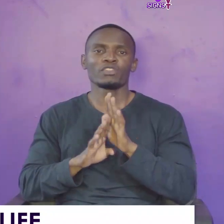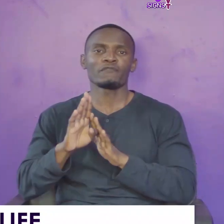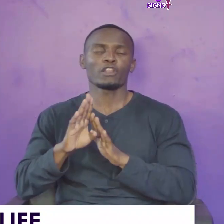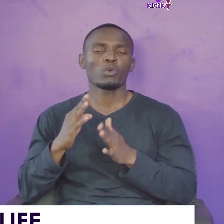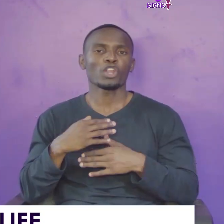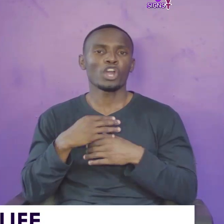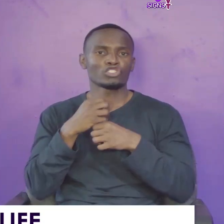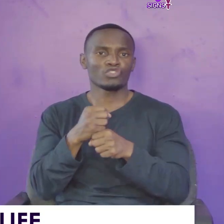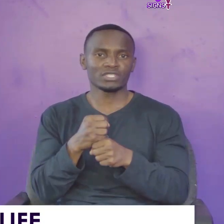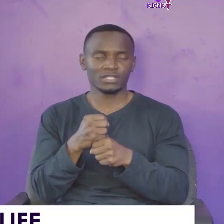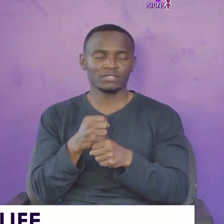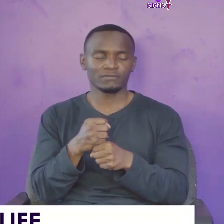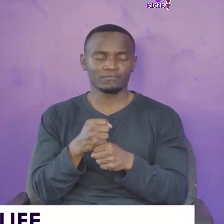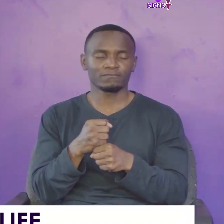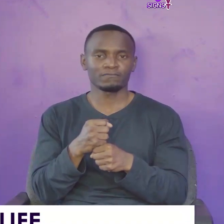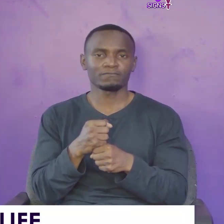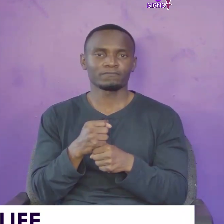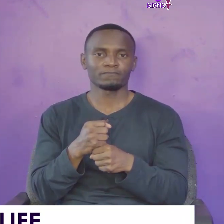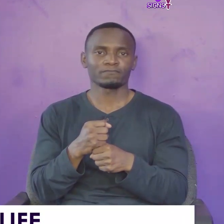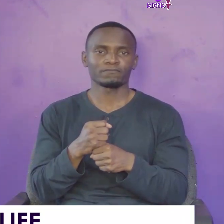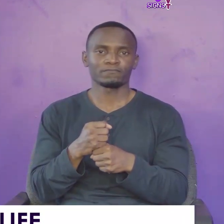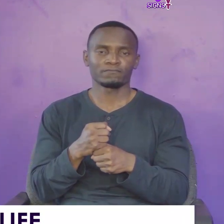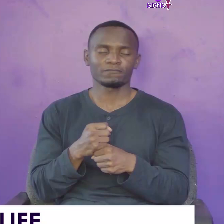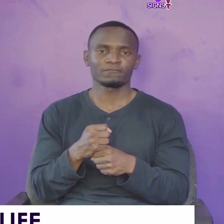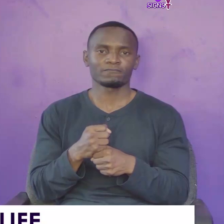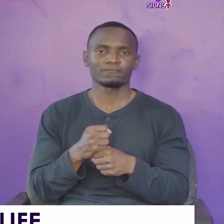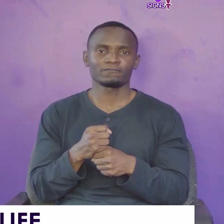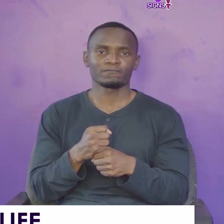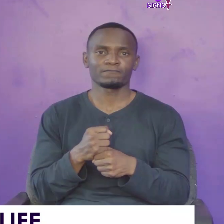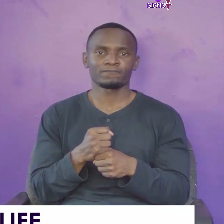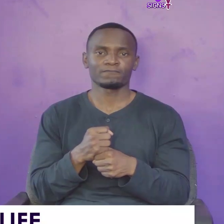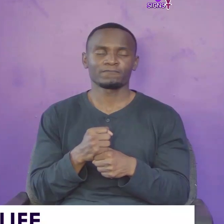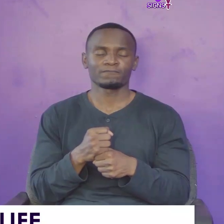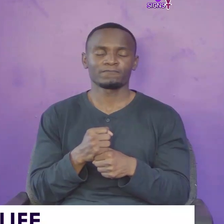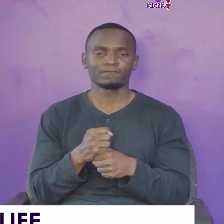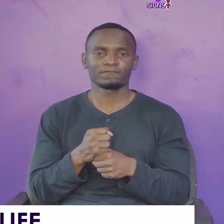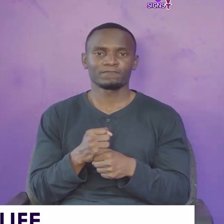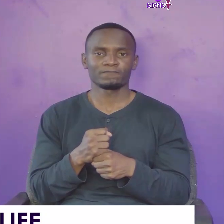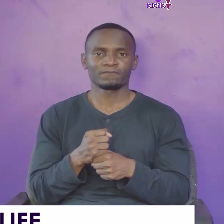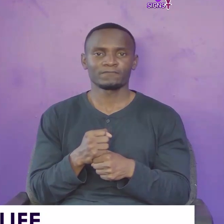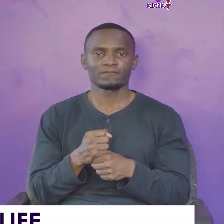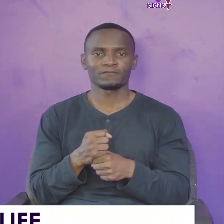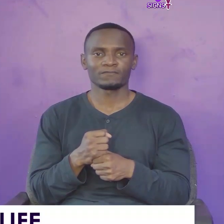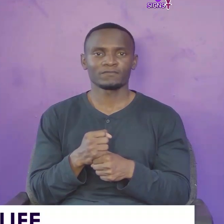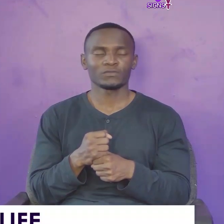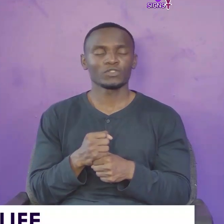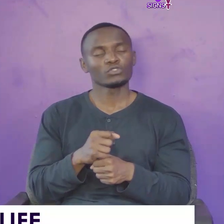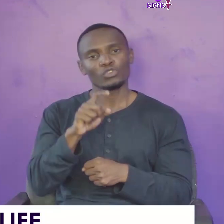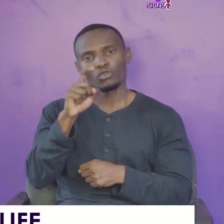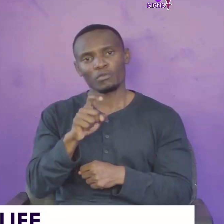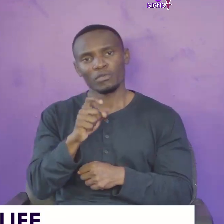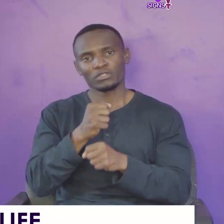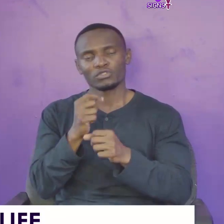Trust is built through consistent ethical conduct. Yeah. Trust is built. Yes. So you have